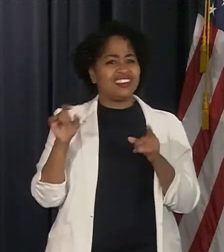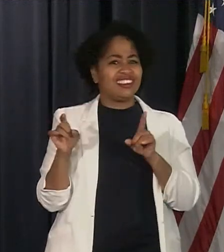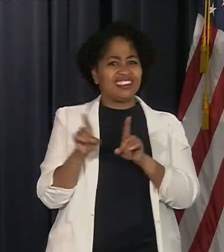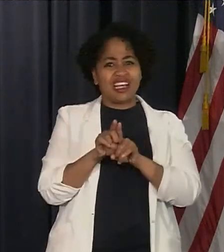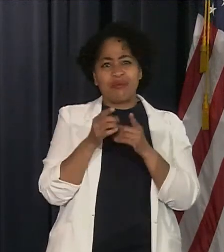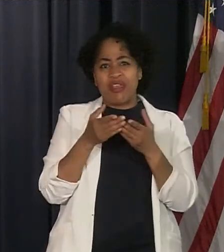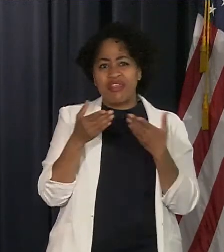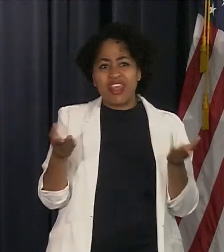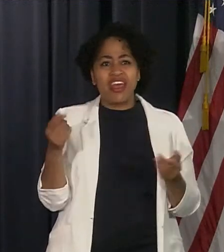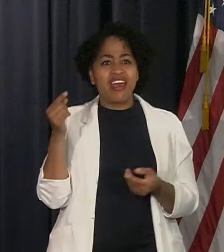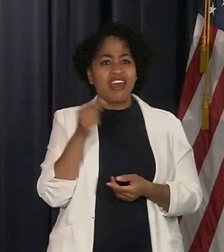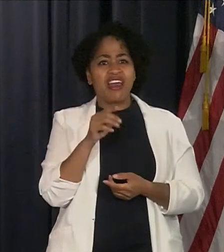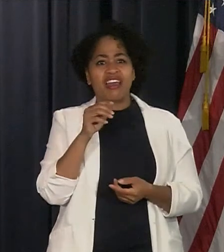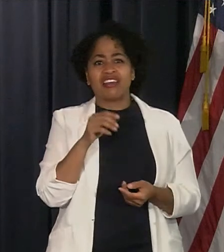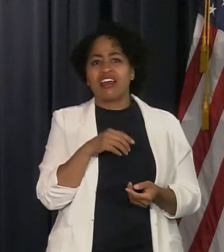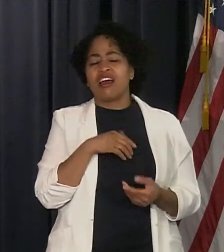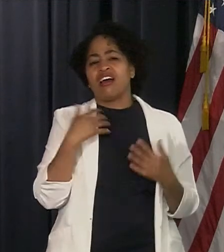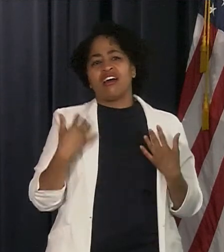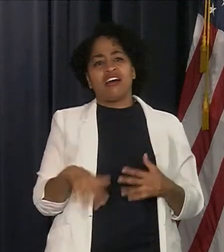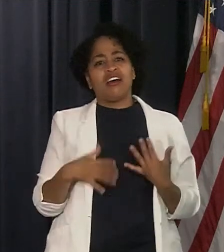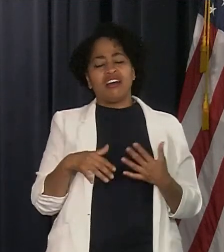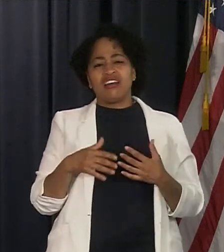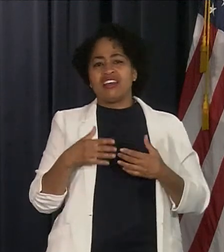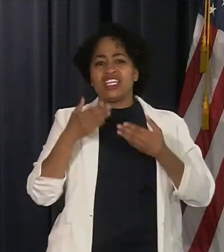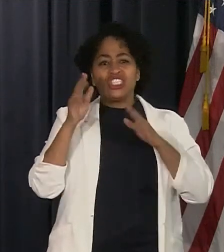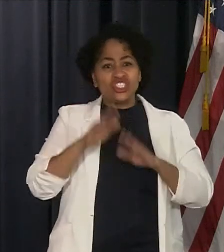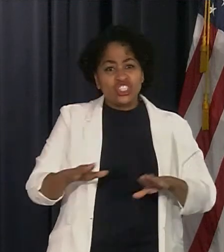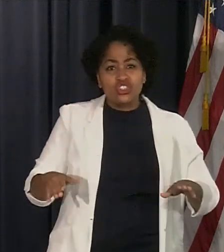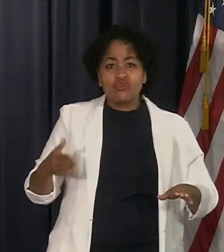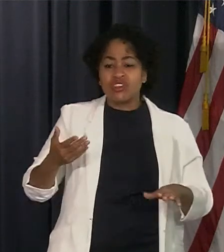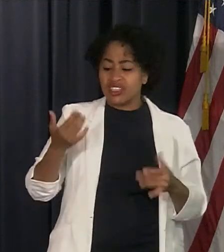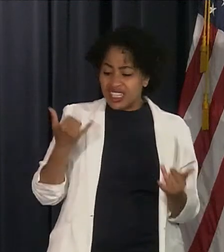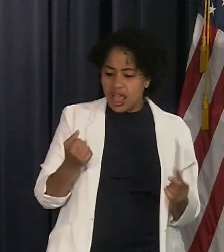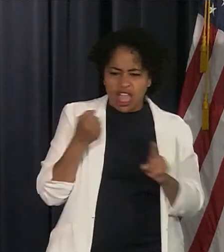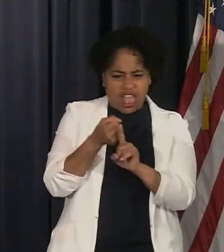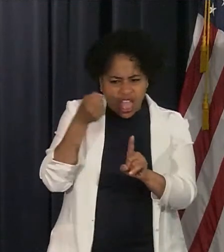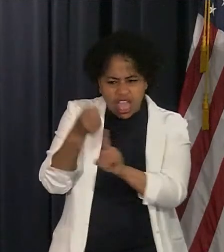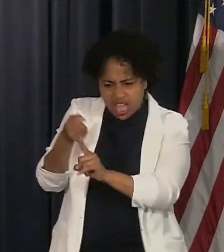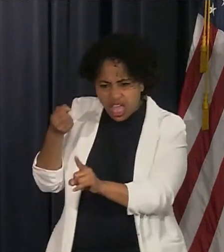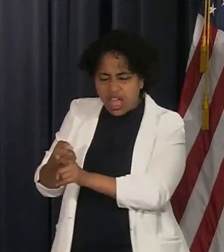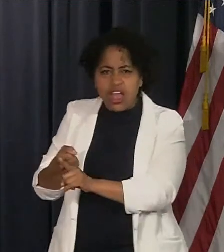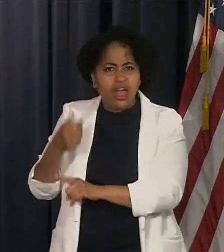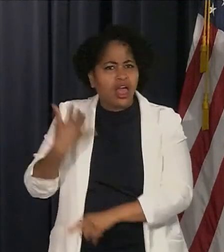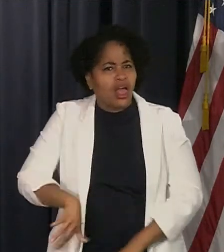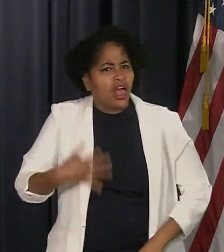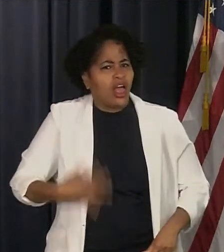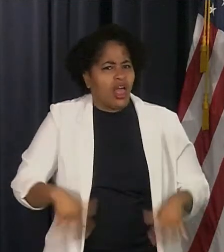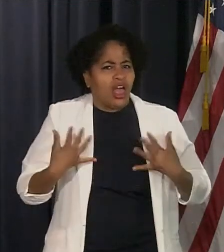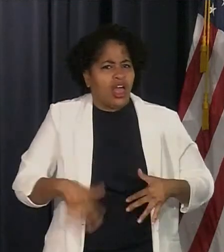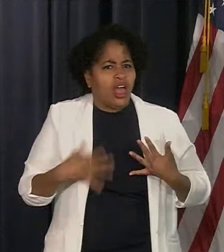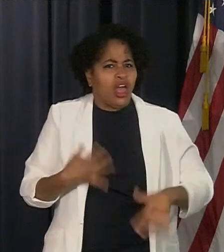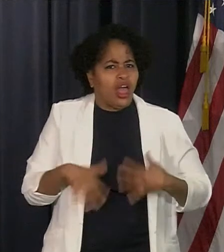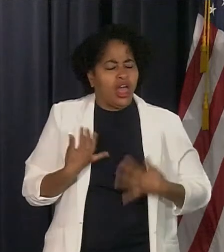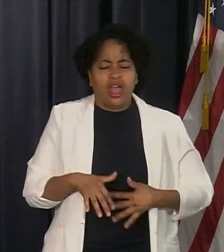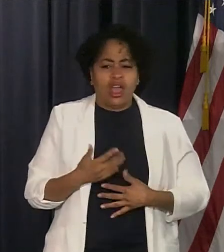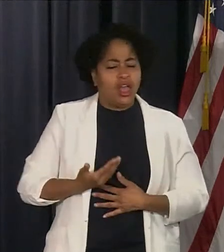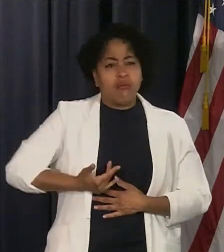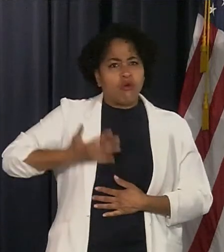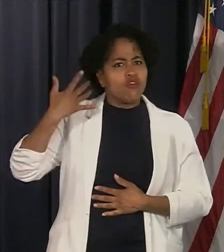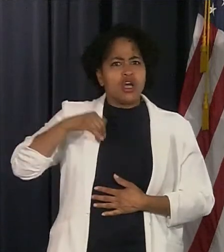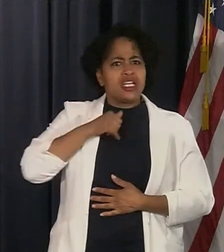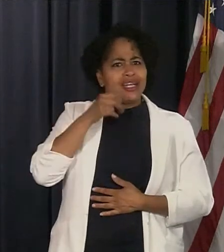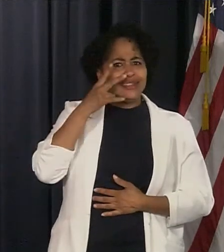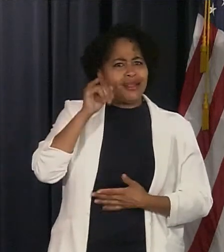the kids are being overloaded, something we did not see in the earlier waves, what we are seeing now with the